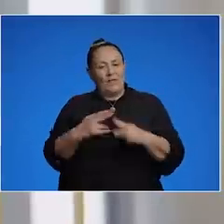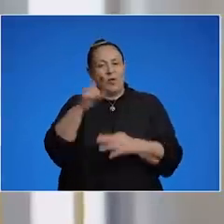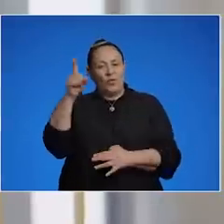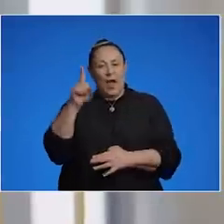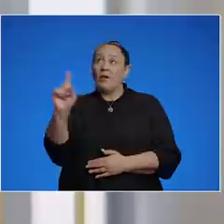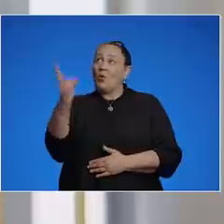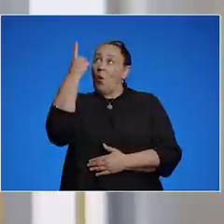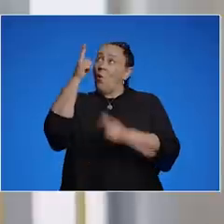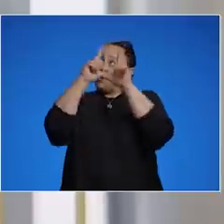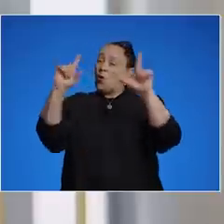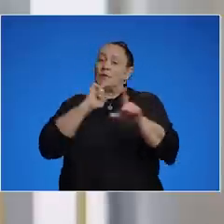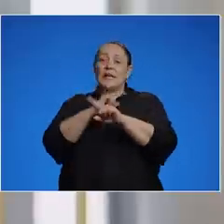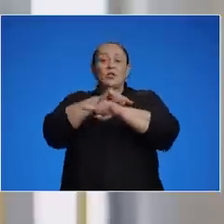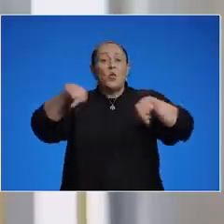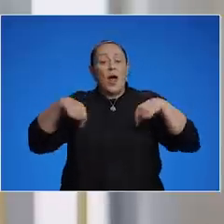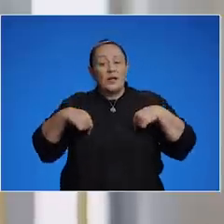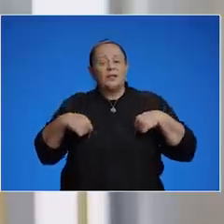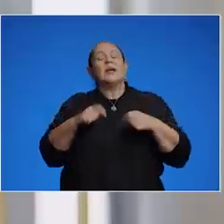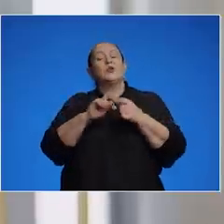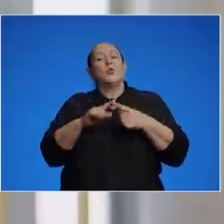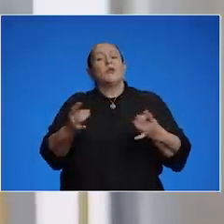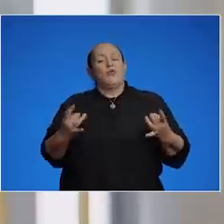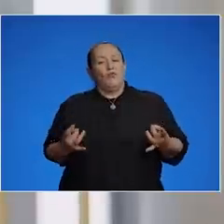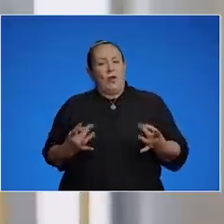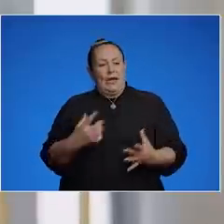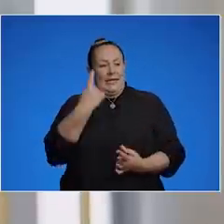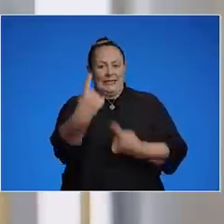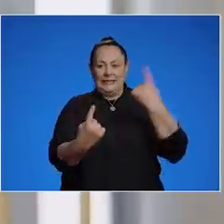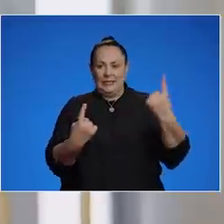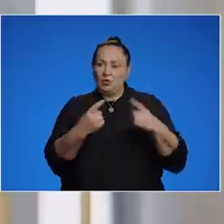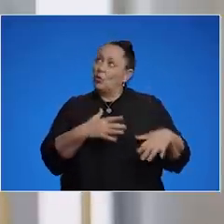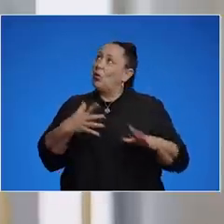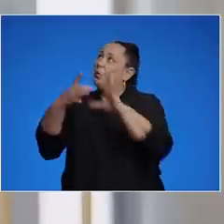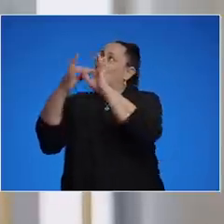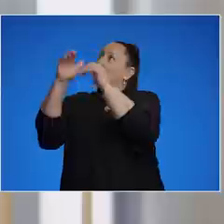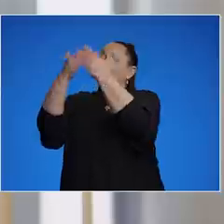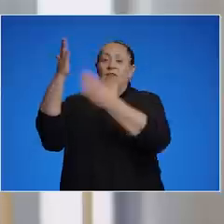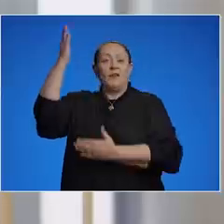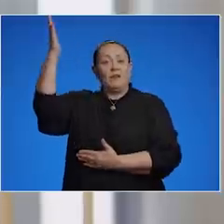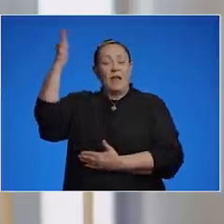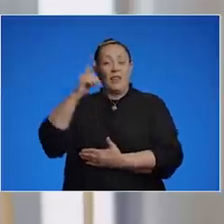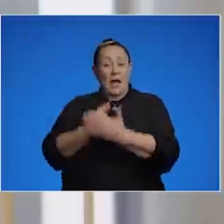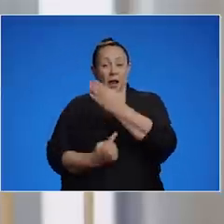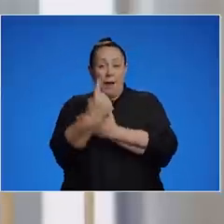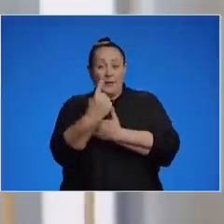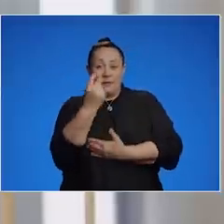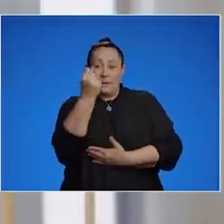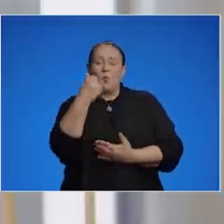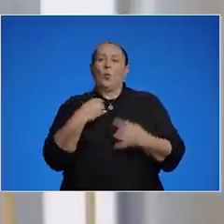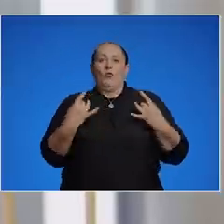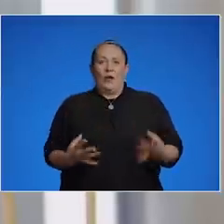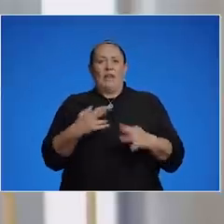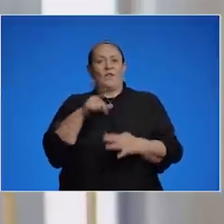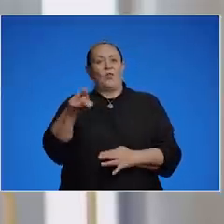call from the Lord that we're expecting is the call for us personally to leave this earth. And when that moment comes,